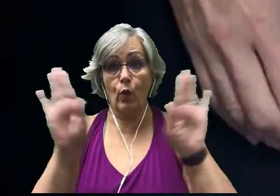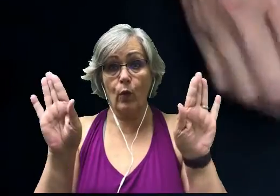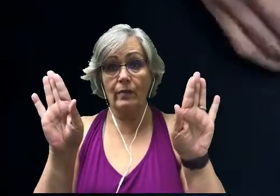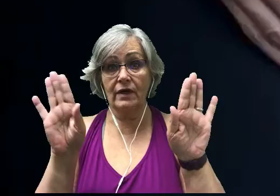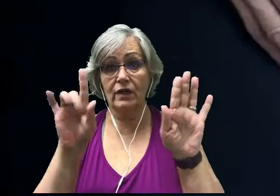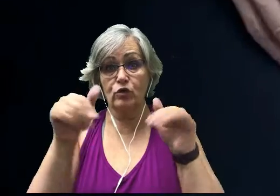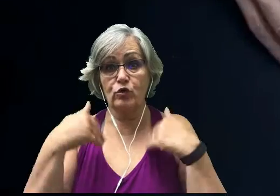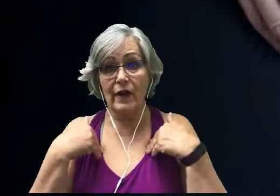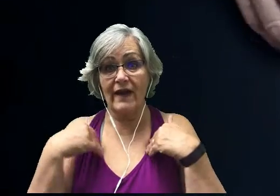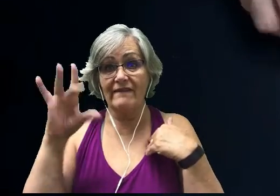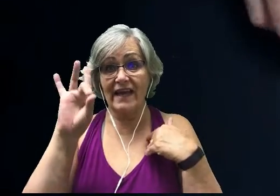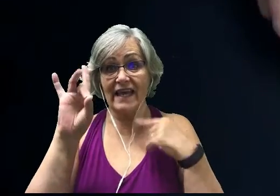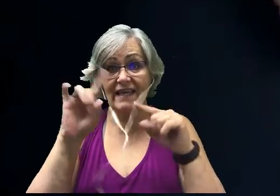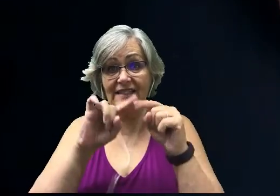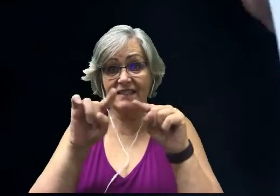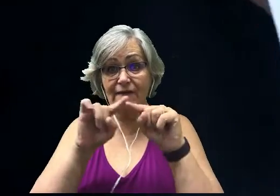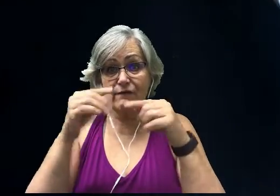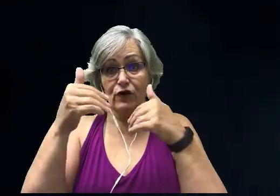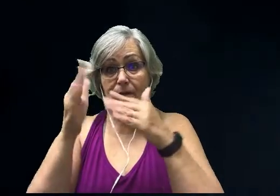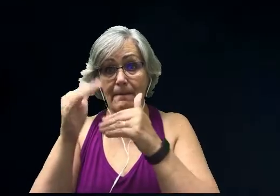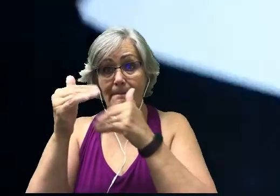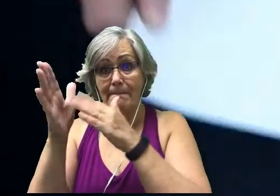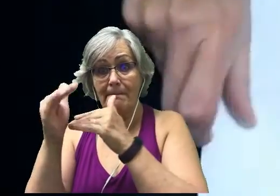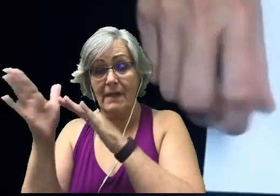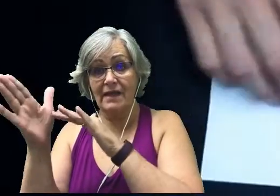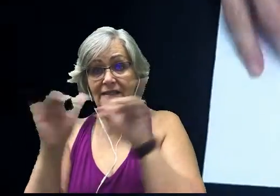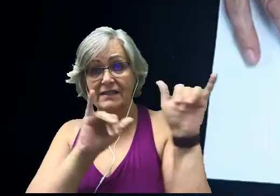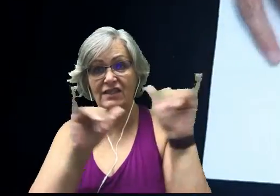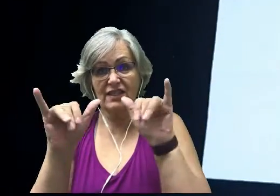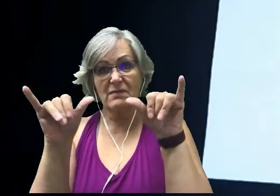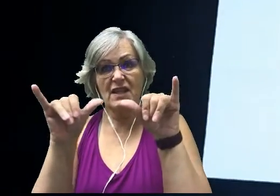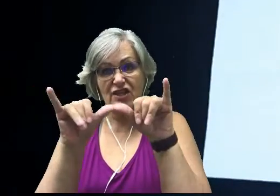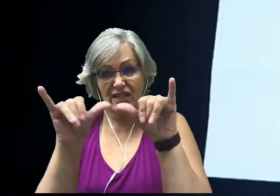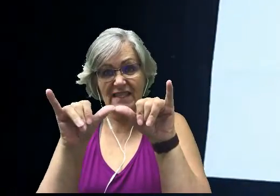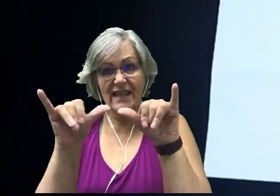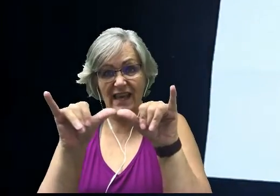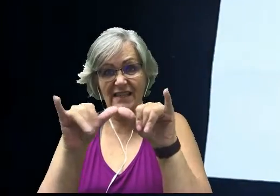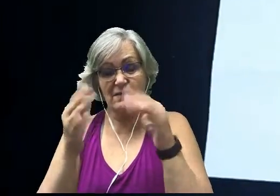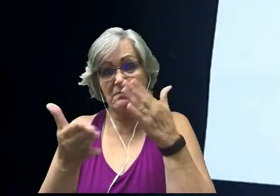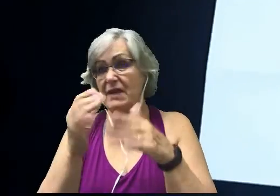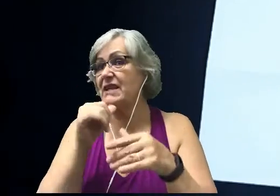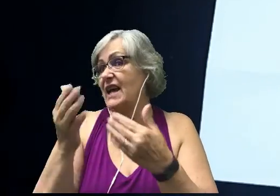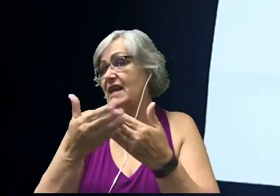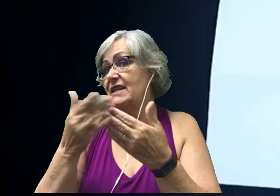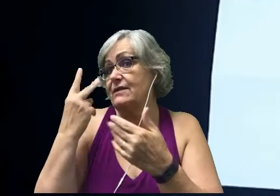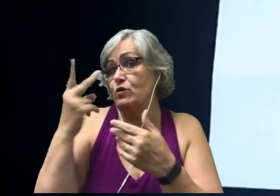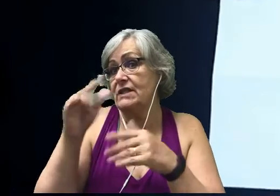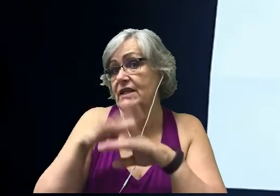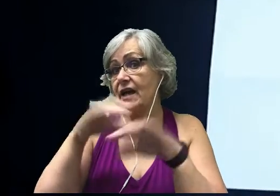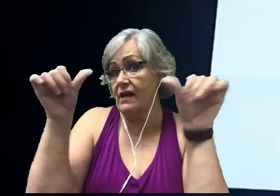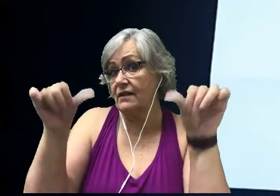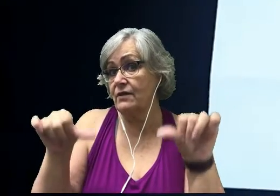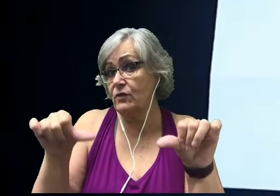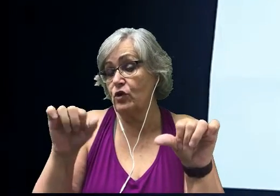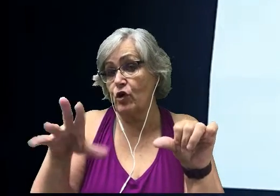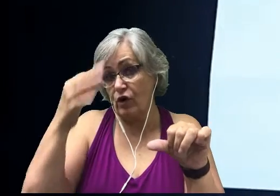When you open this piece of paper, what you will have are 8 rectangles that are very similar in size. It might be tough to see